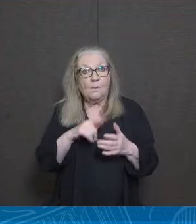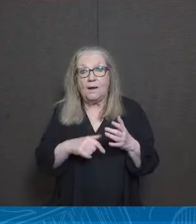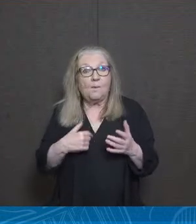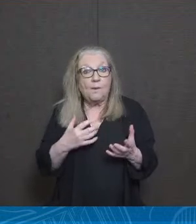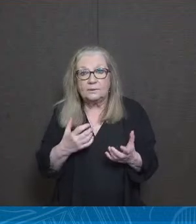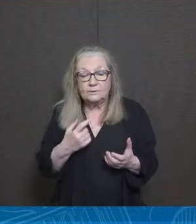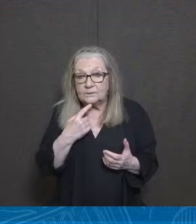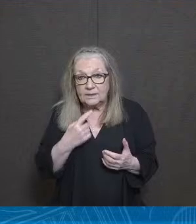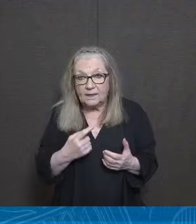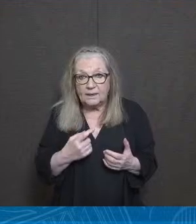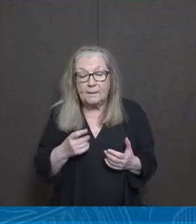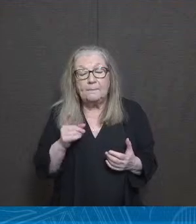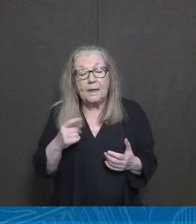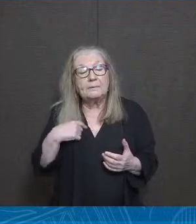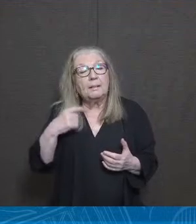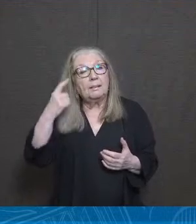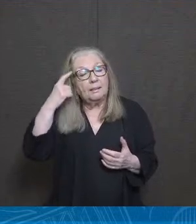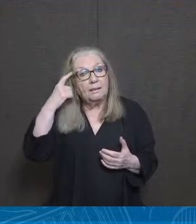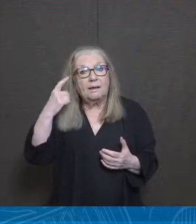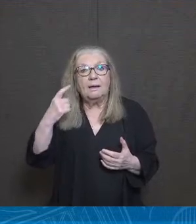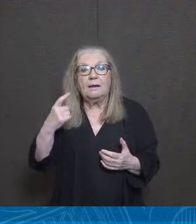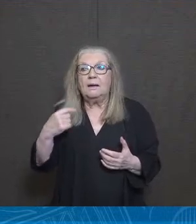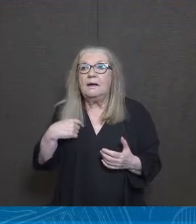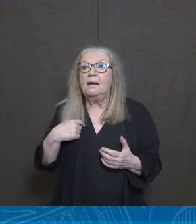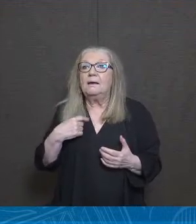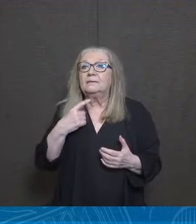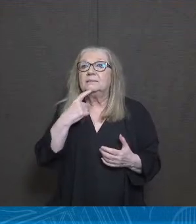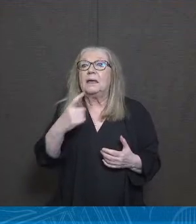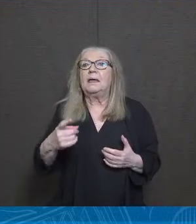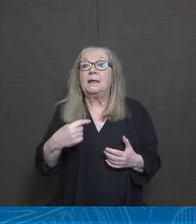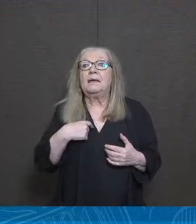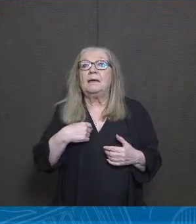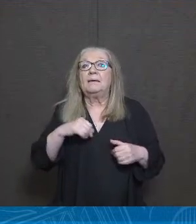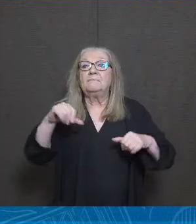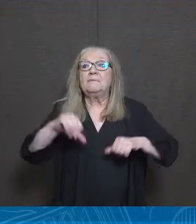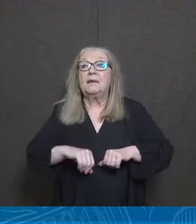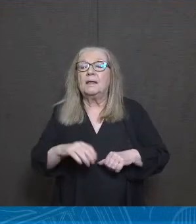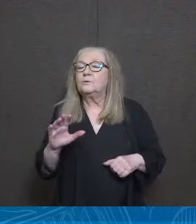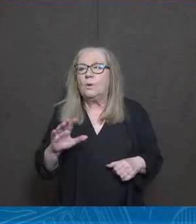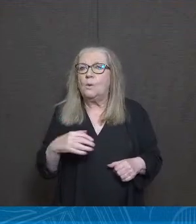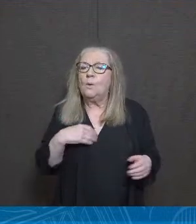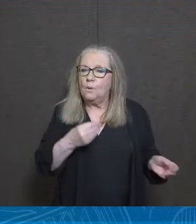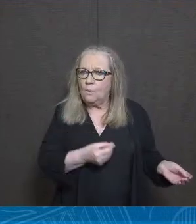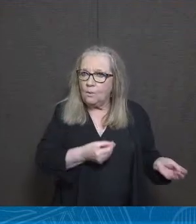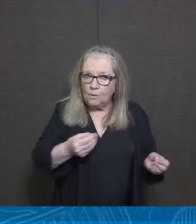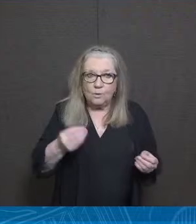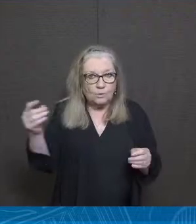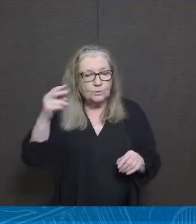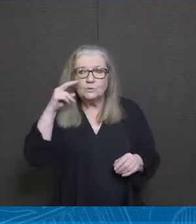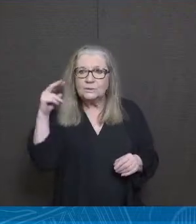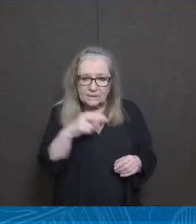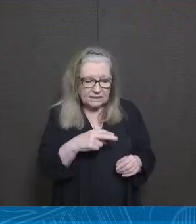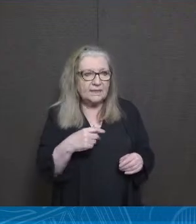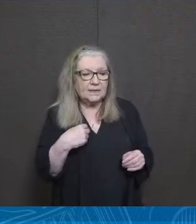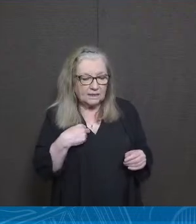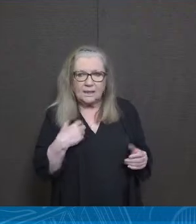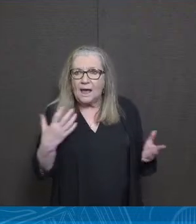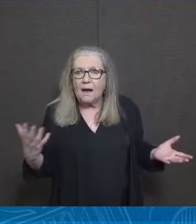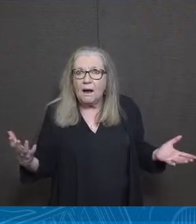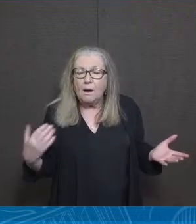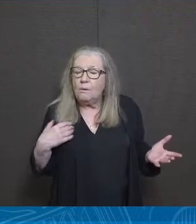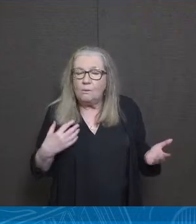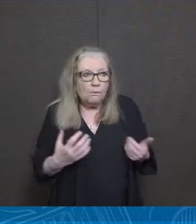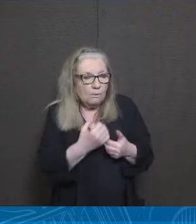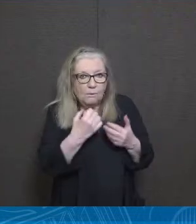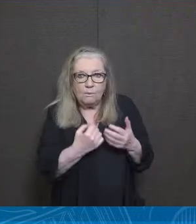But basically, I took this opportunity, instead of saying, okay, I failed, let's bring this opportunity to you and basically show you what I got. And you can actually